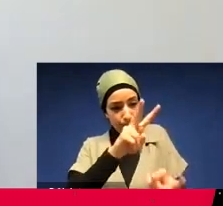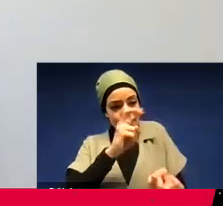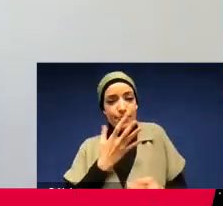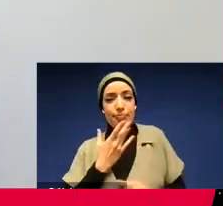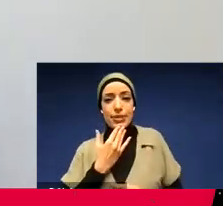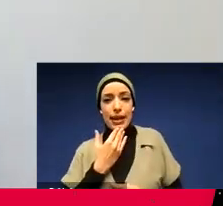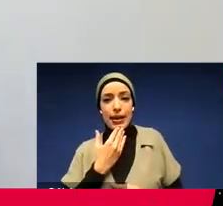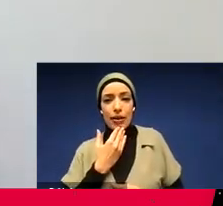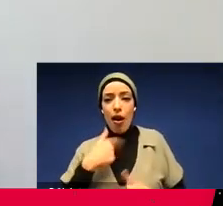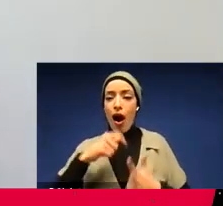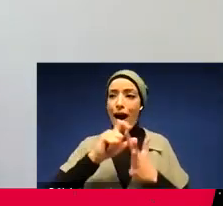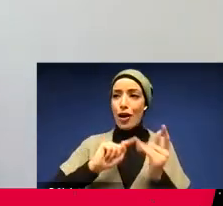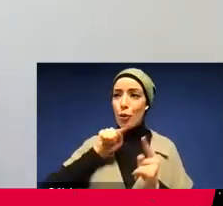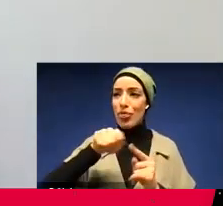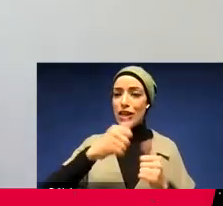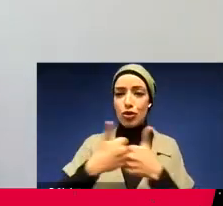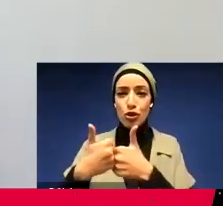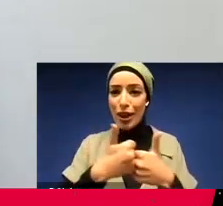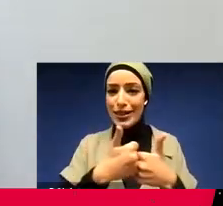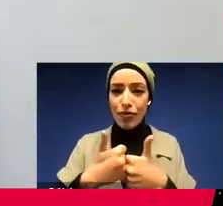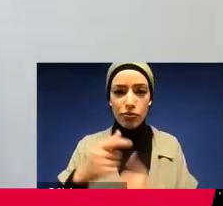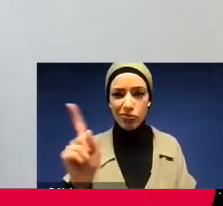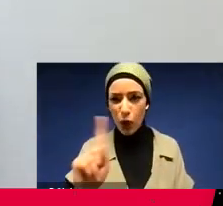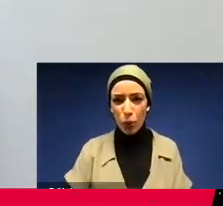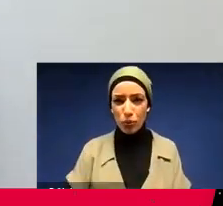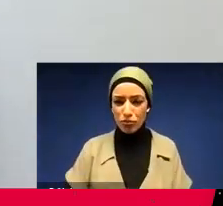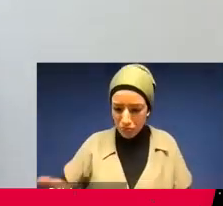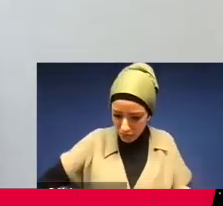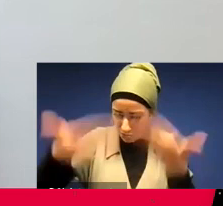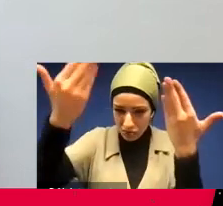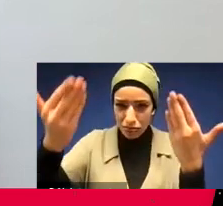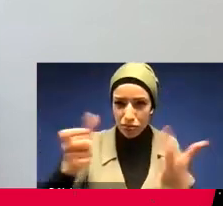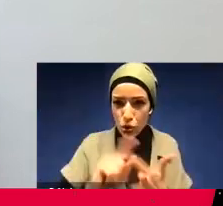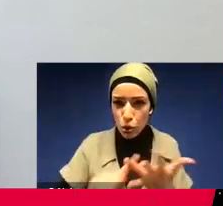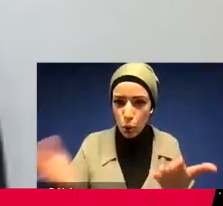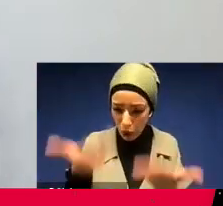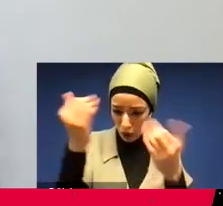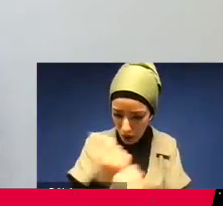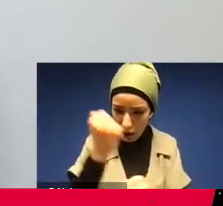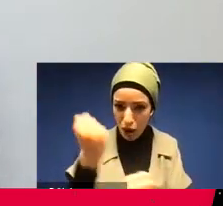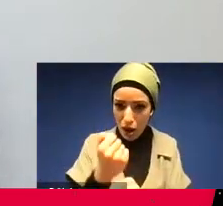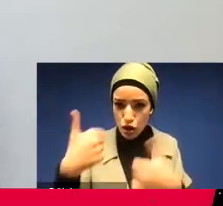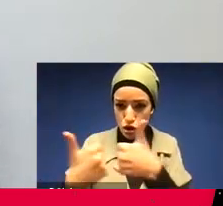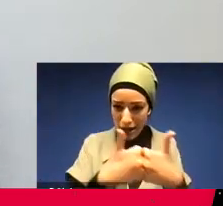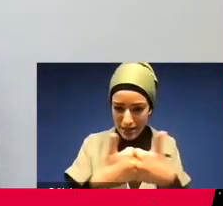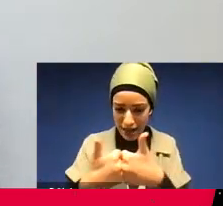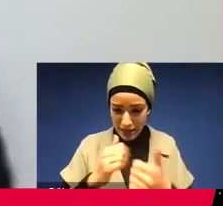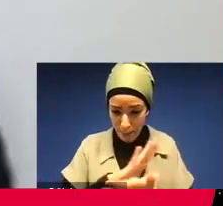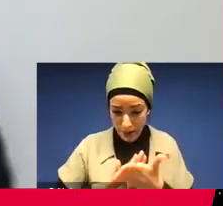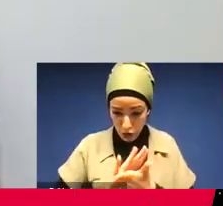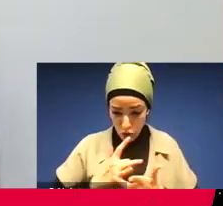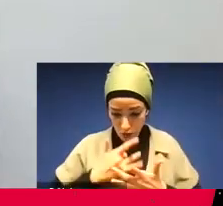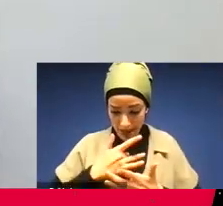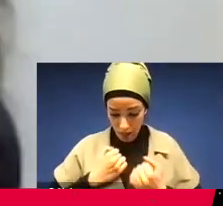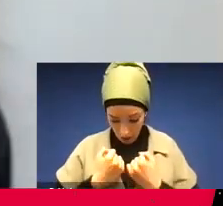in solidarity. No, you just do. You do. Solidarity is the act of getting uncomfortable. How many times have